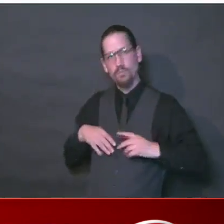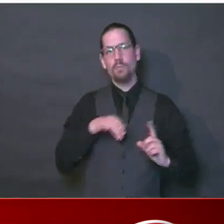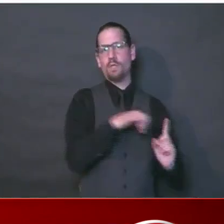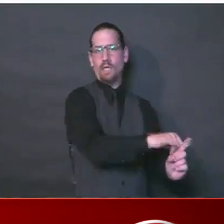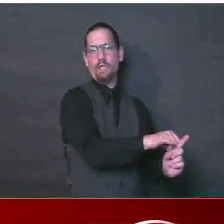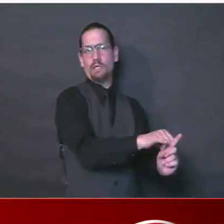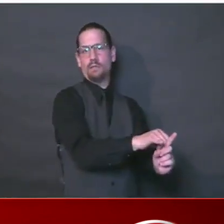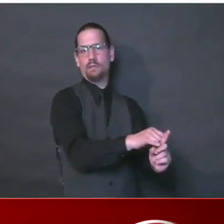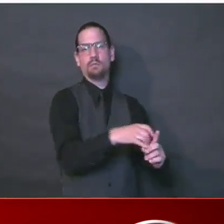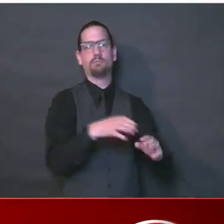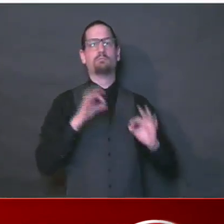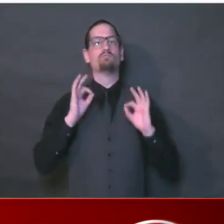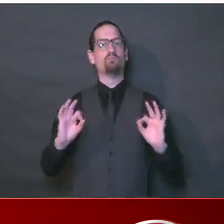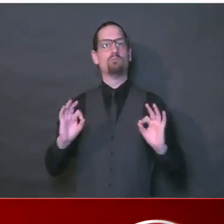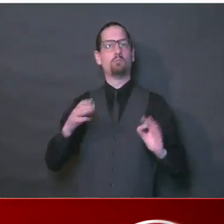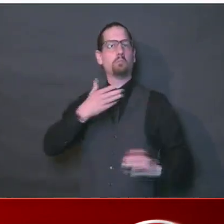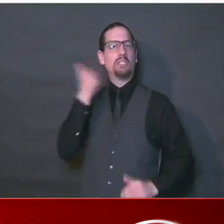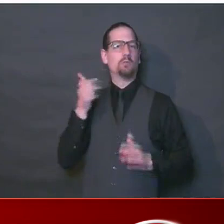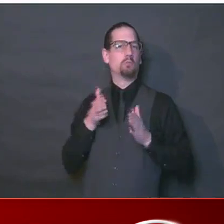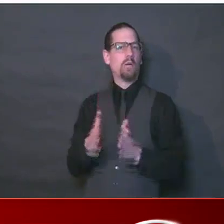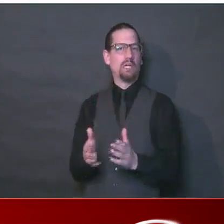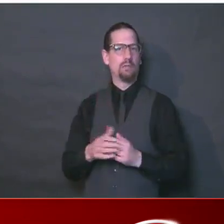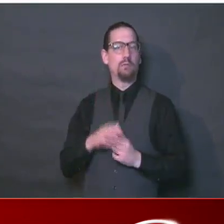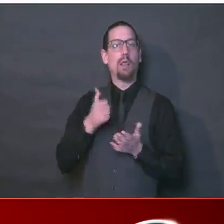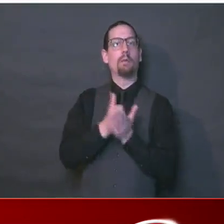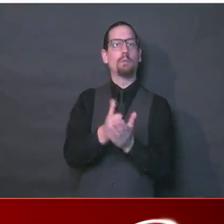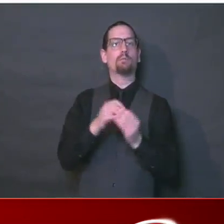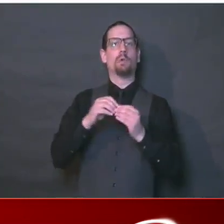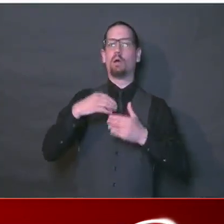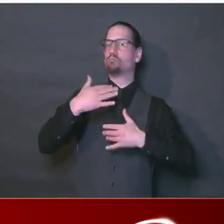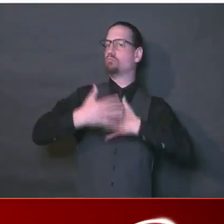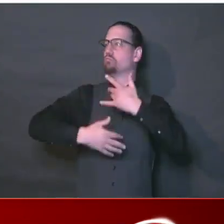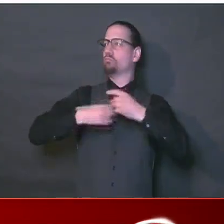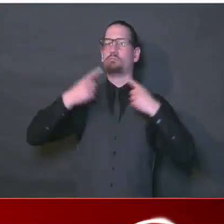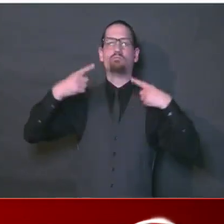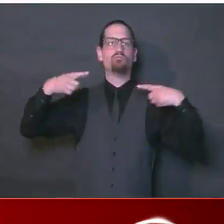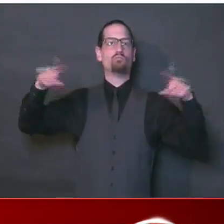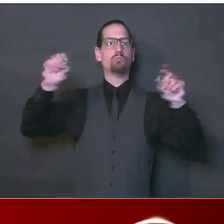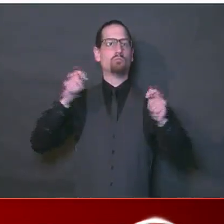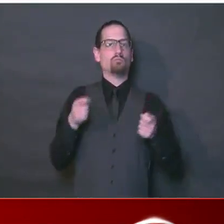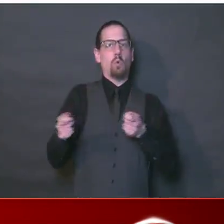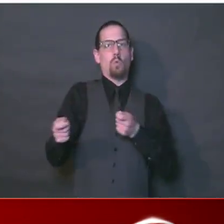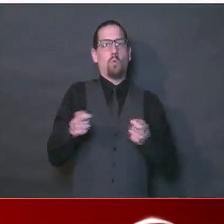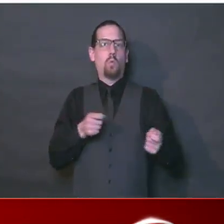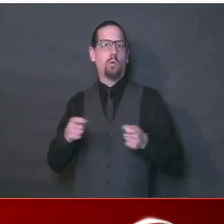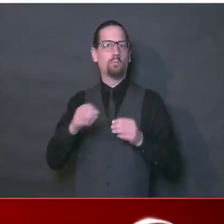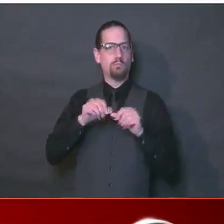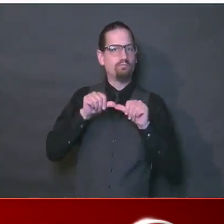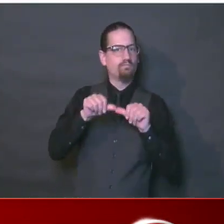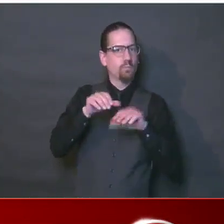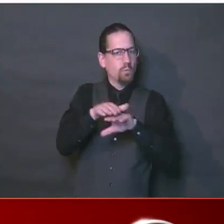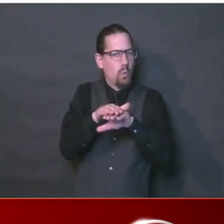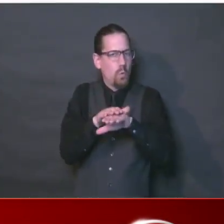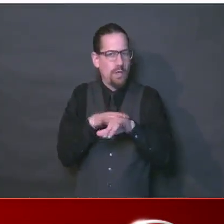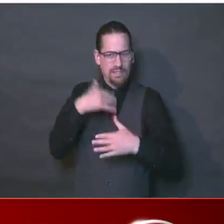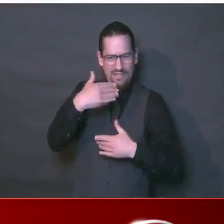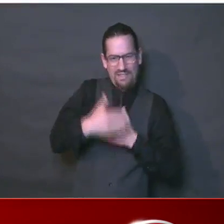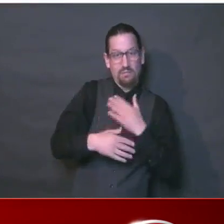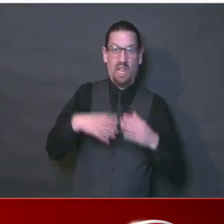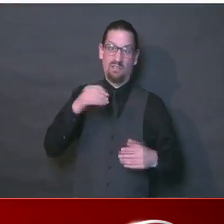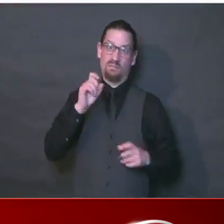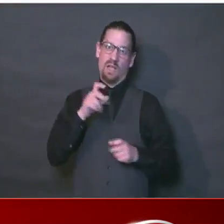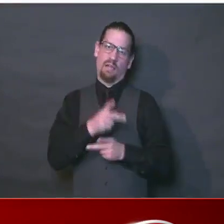of these steps we're talking about taking cautiously and safely matters. We all need to continue to think